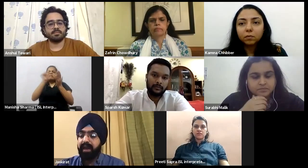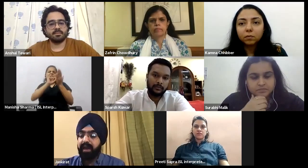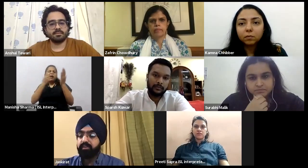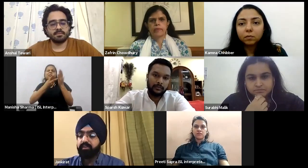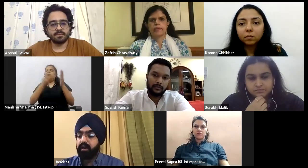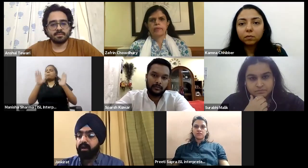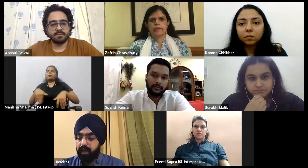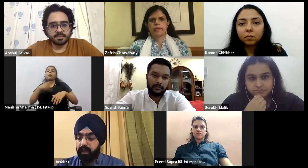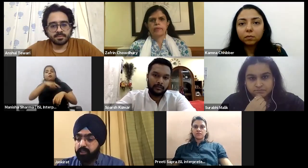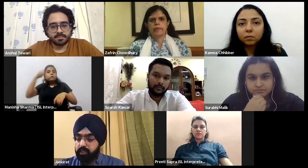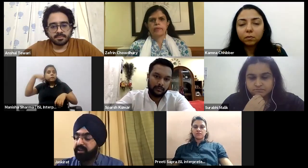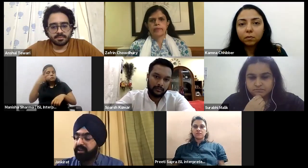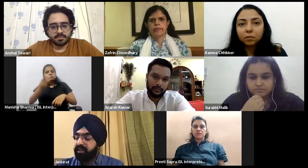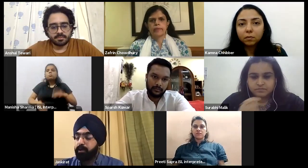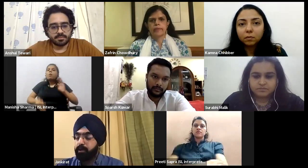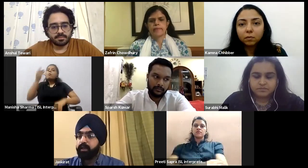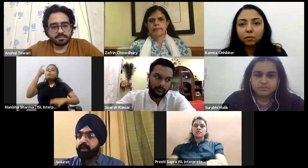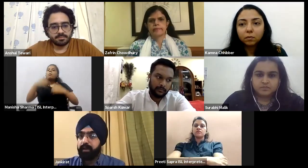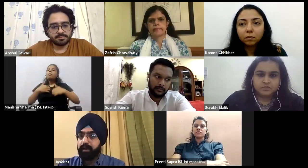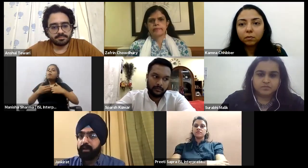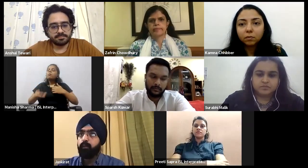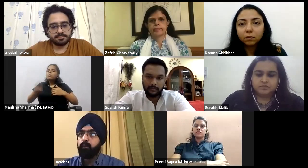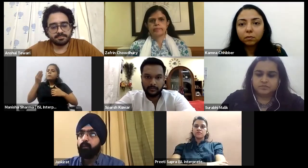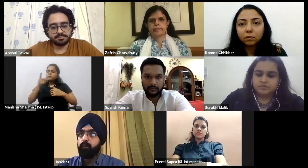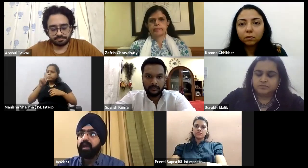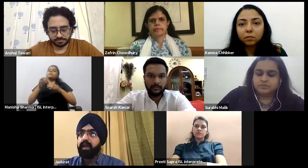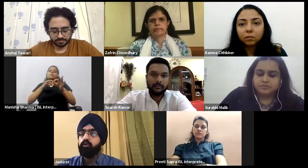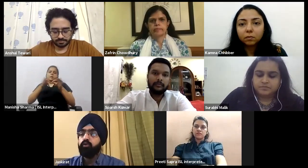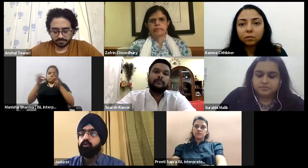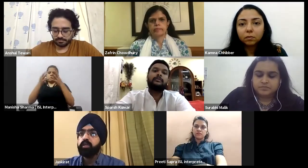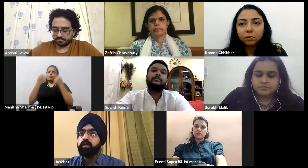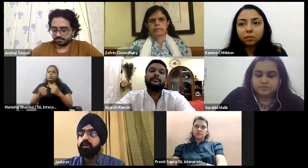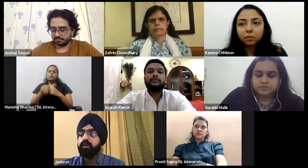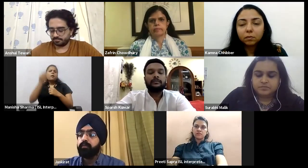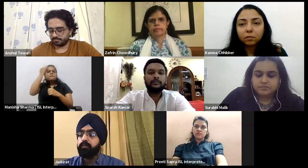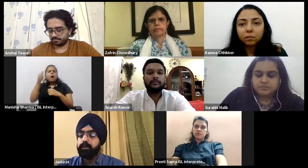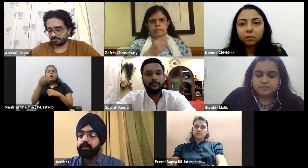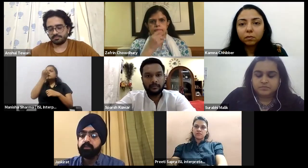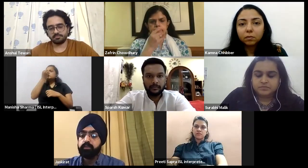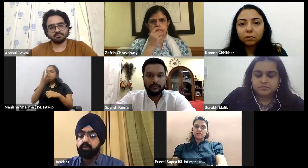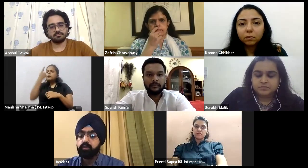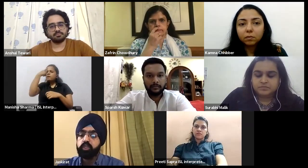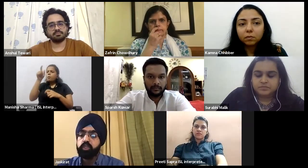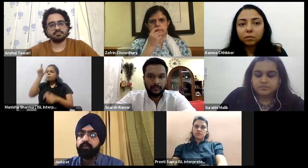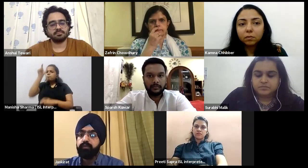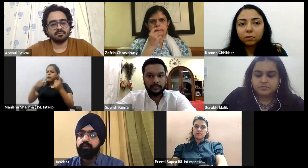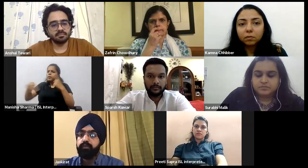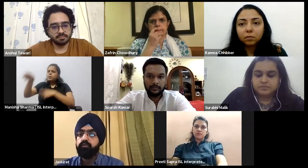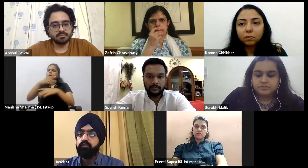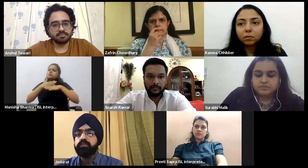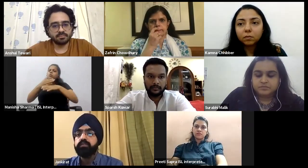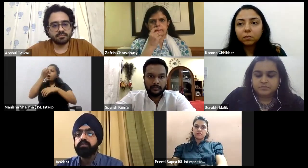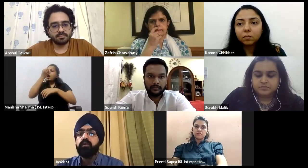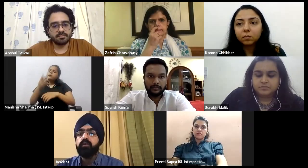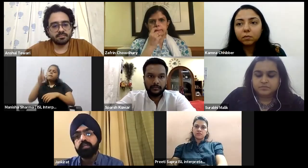that is just an example to explain why it's so much easier for people to be able to share fake